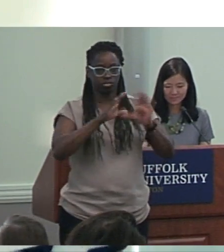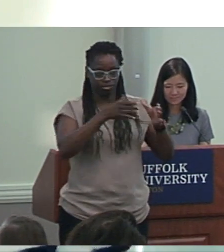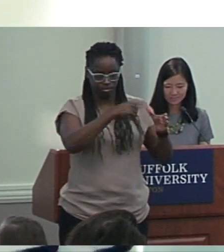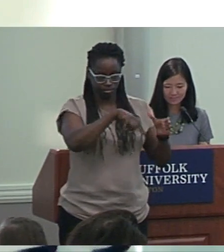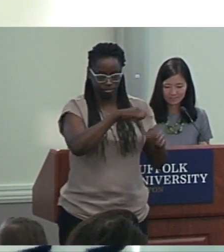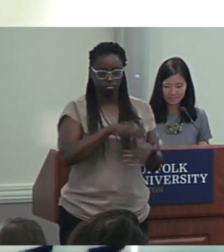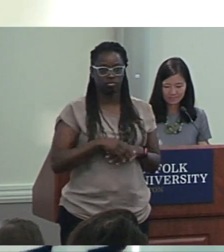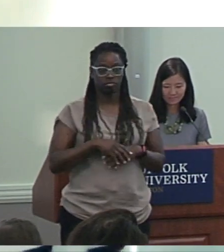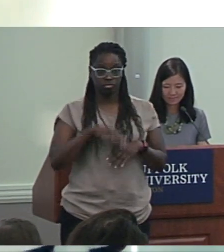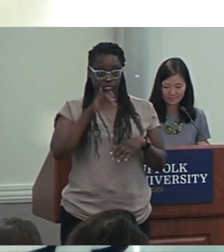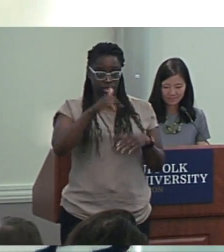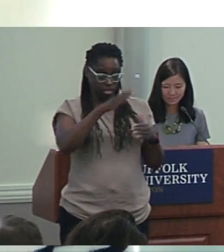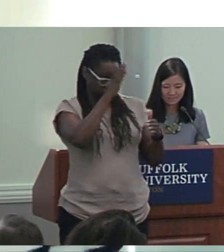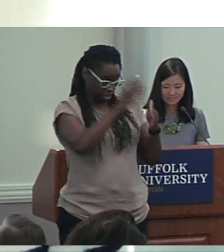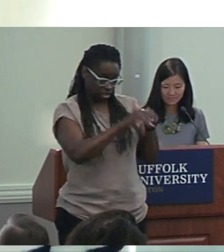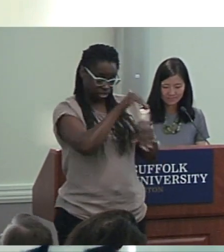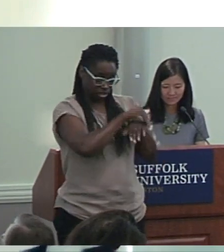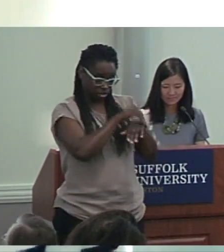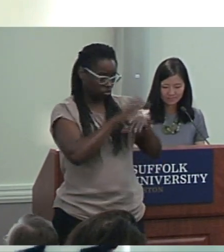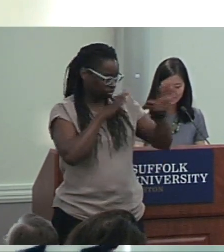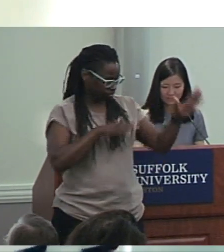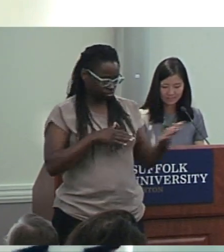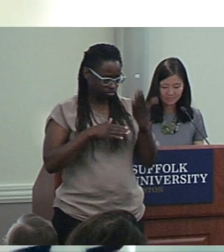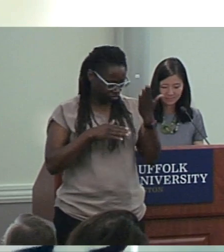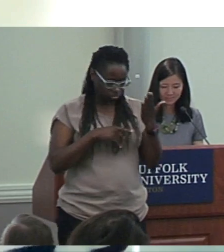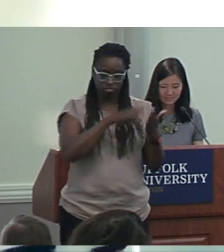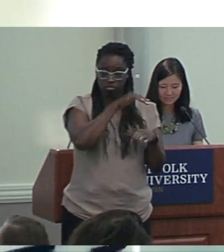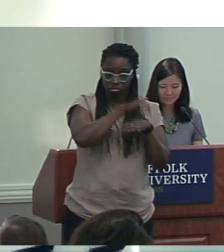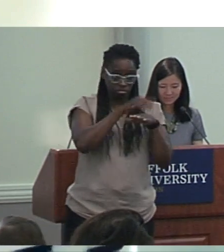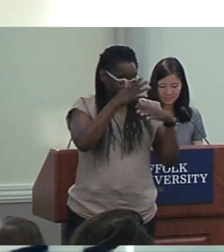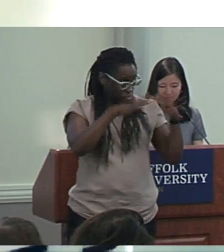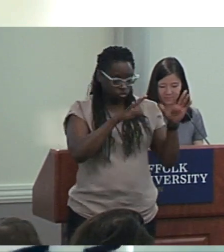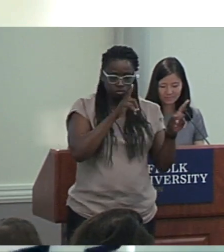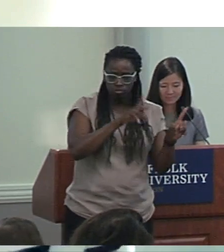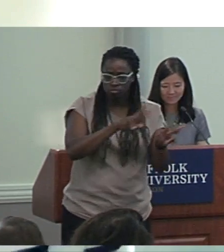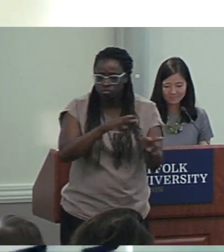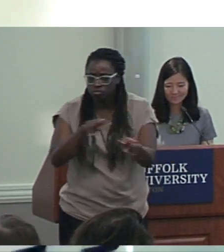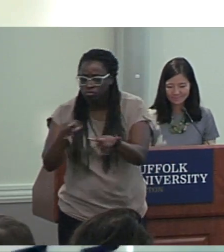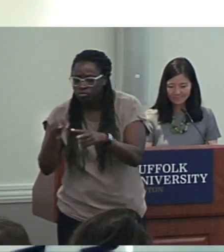trip, to determine if there's an issue there.